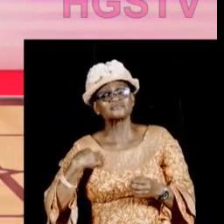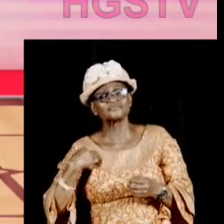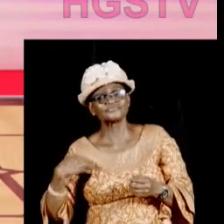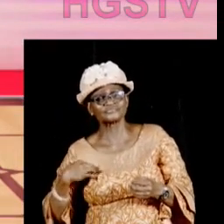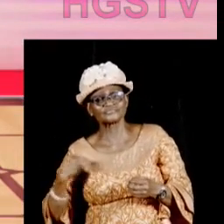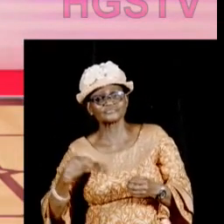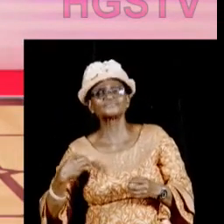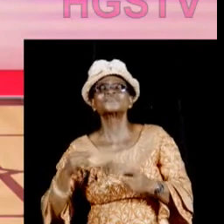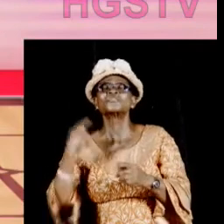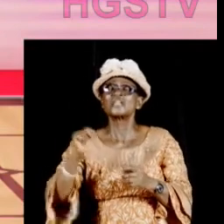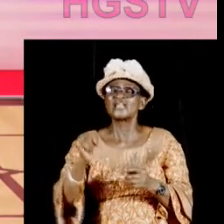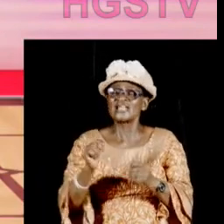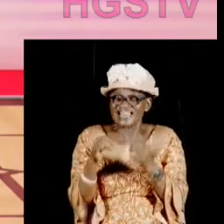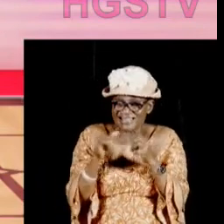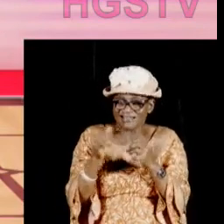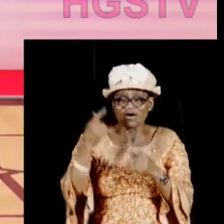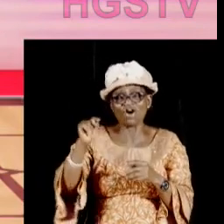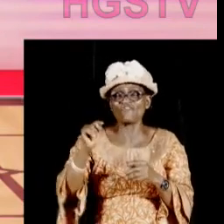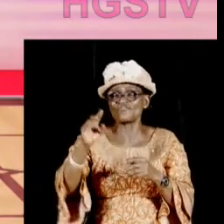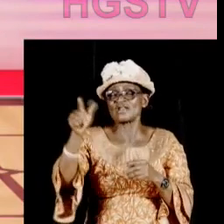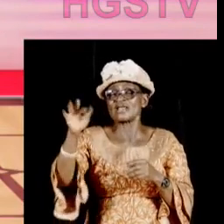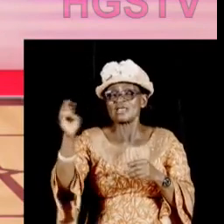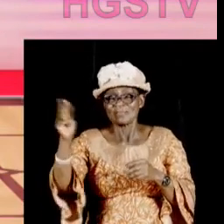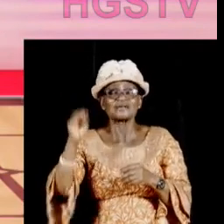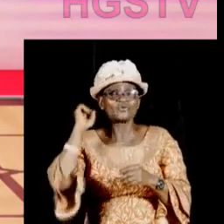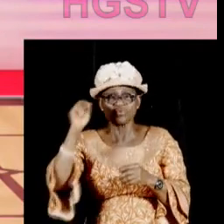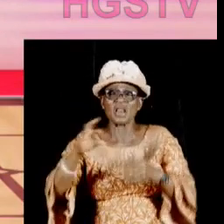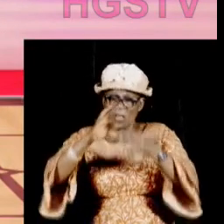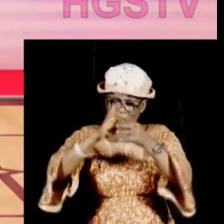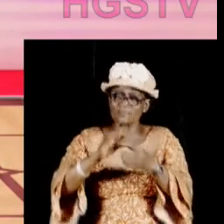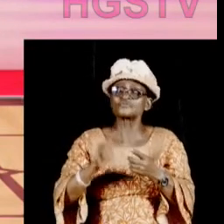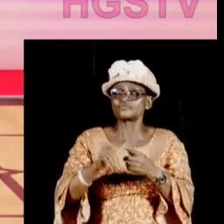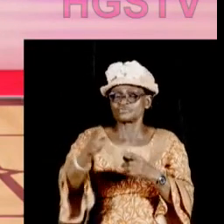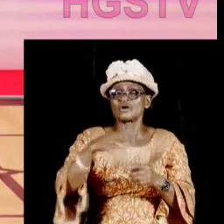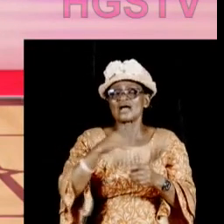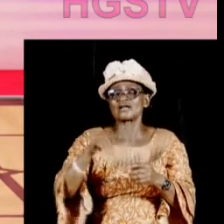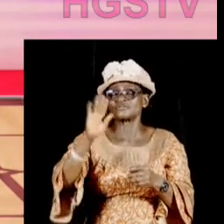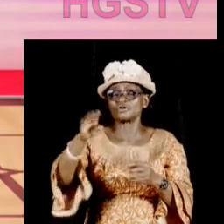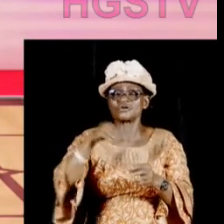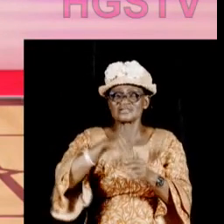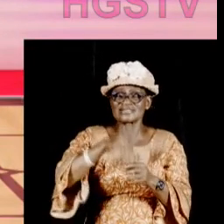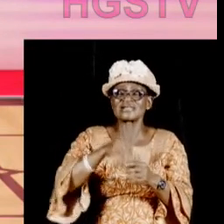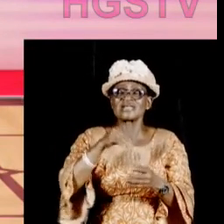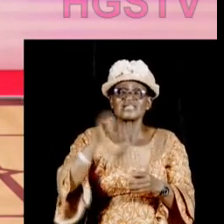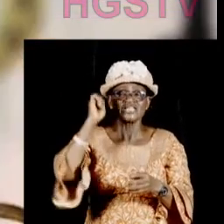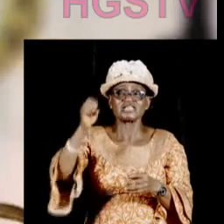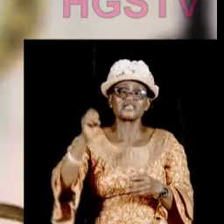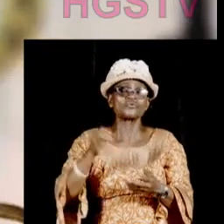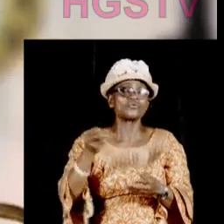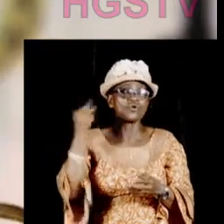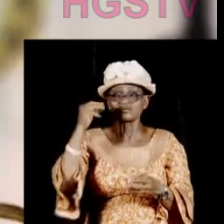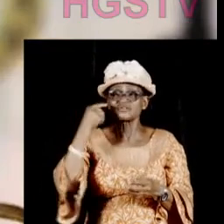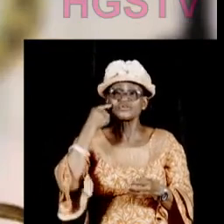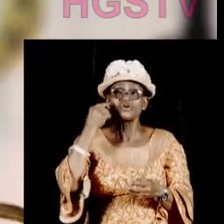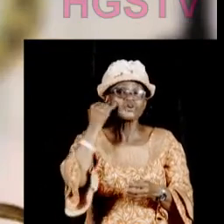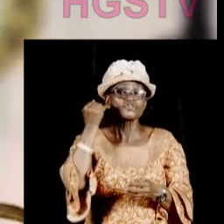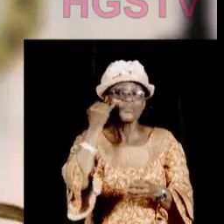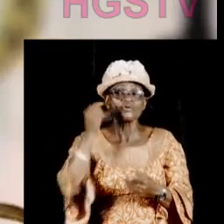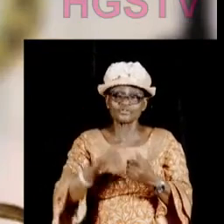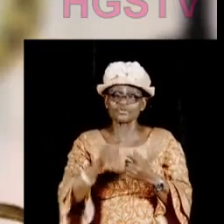Naaman will cleave unto you and your seed. He was supposed to be rising to greatness, but